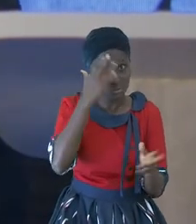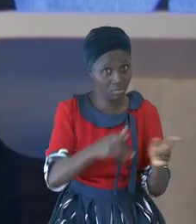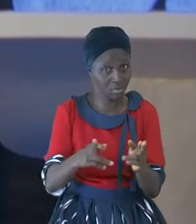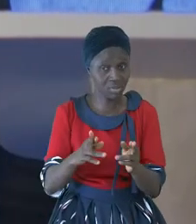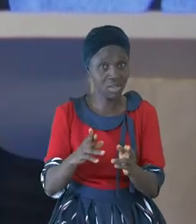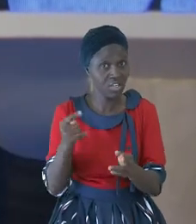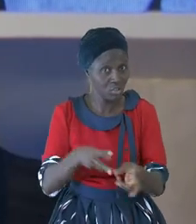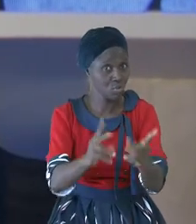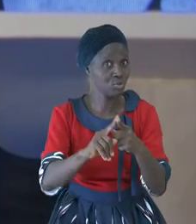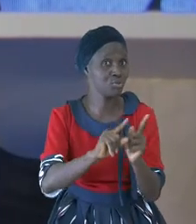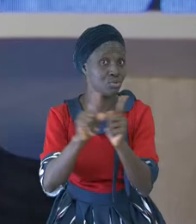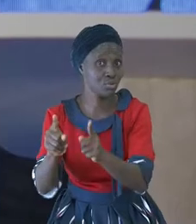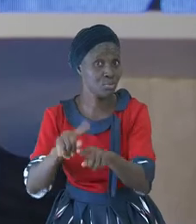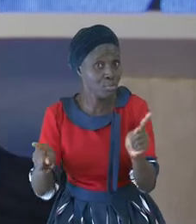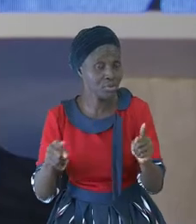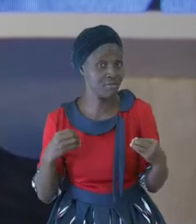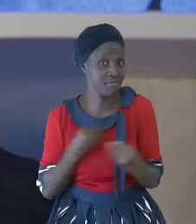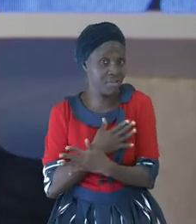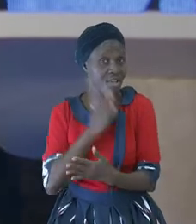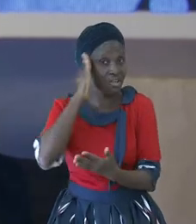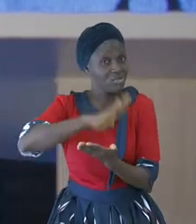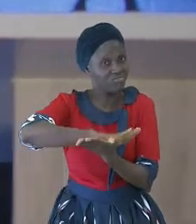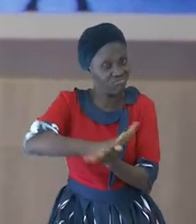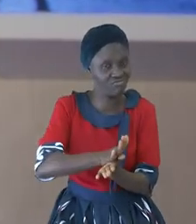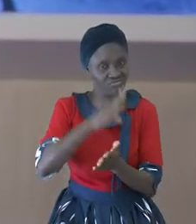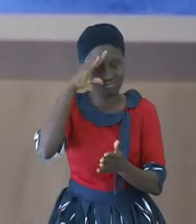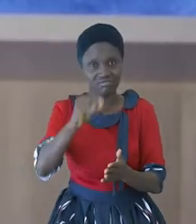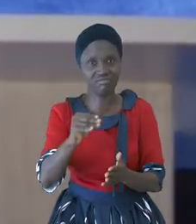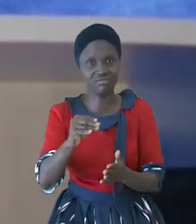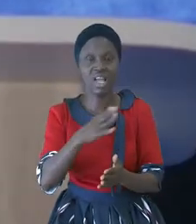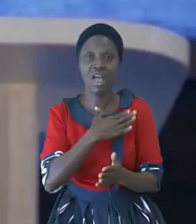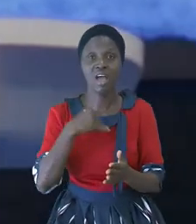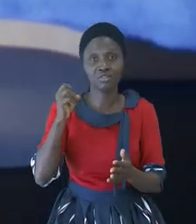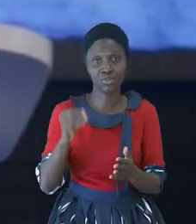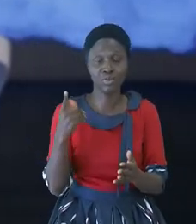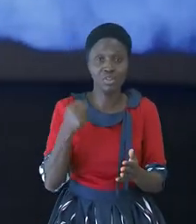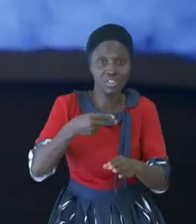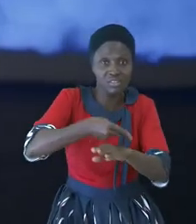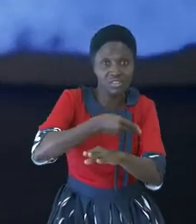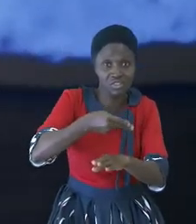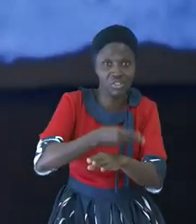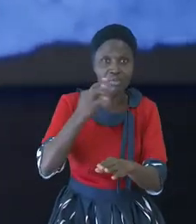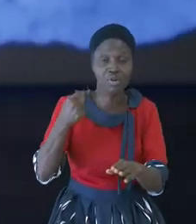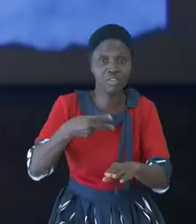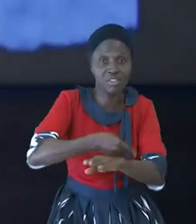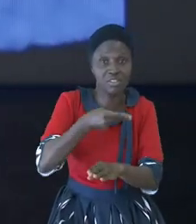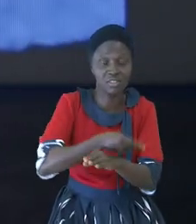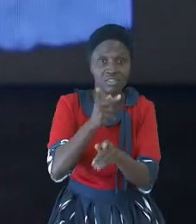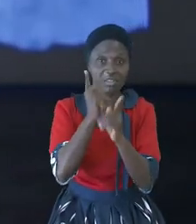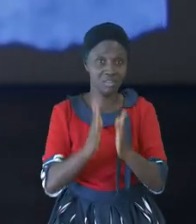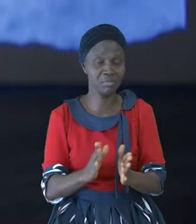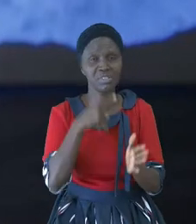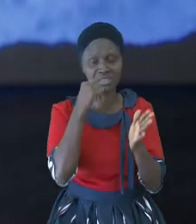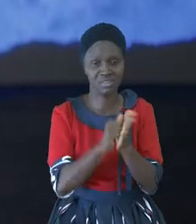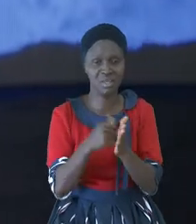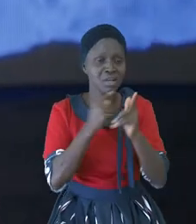go, but fear will ground him. And so the sheep of the shepherd said, the Lord is my shepherd.